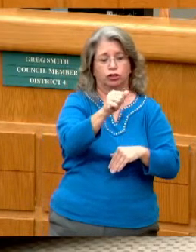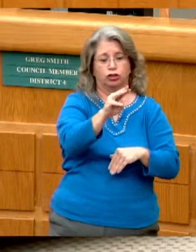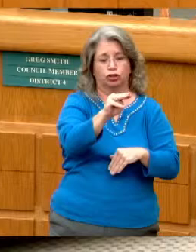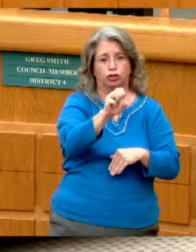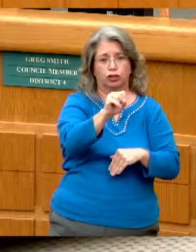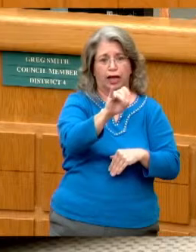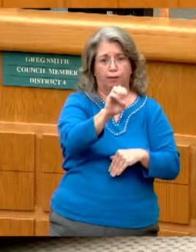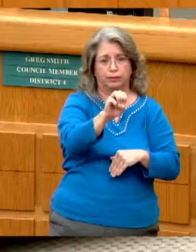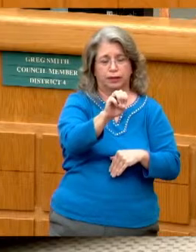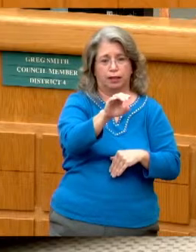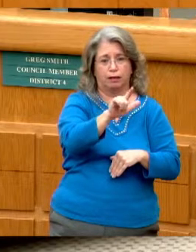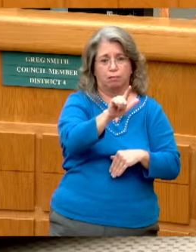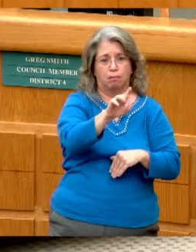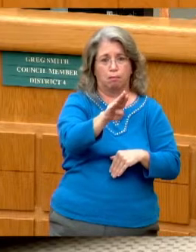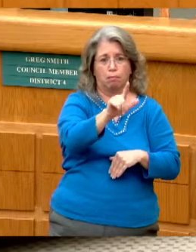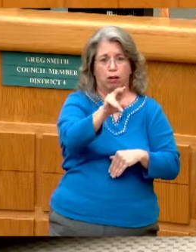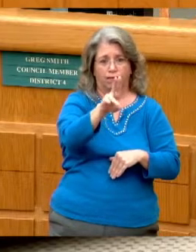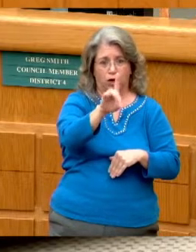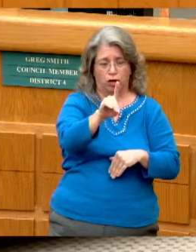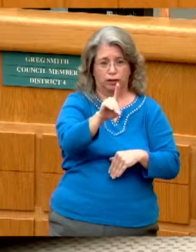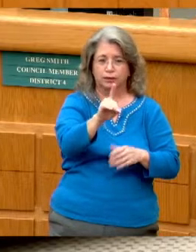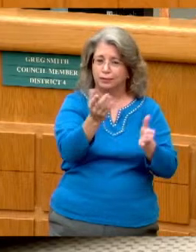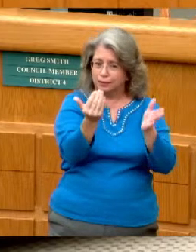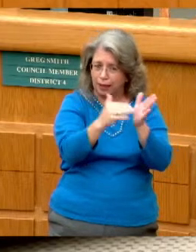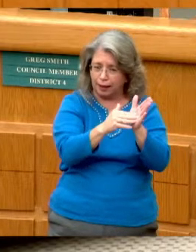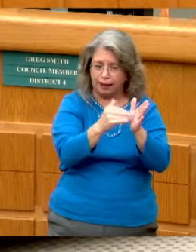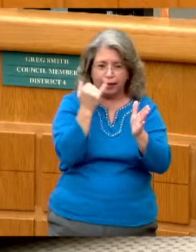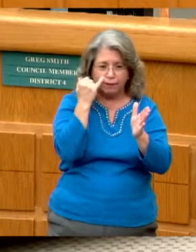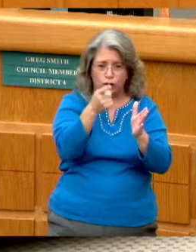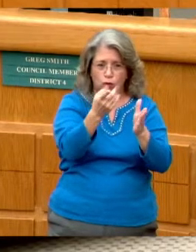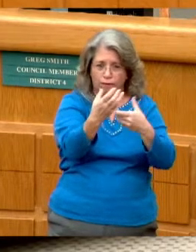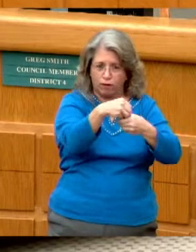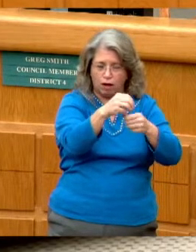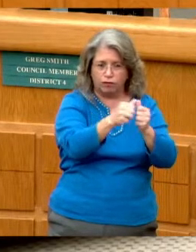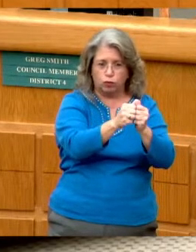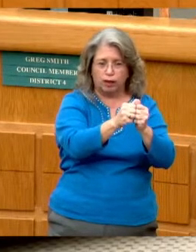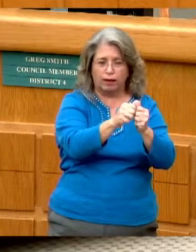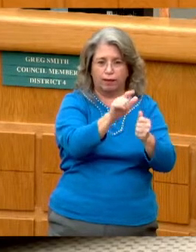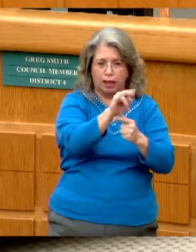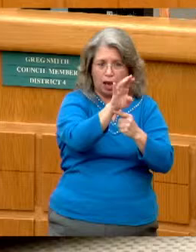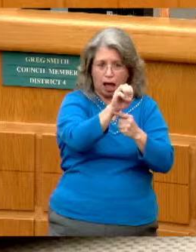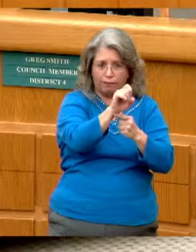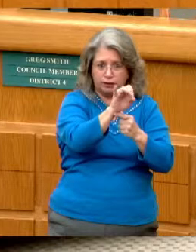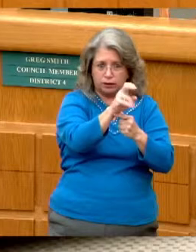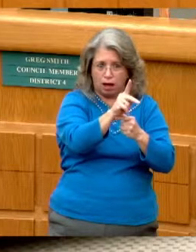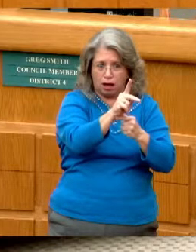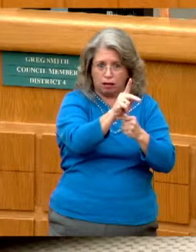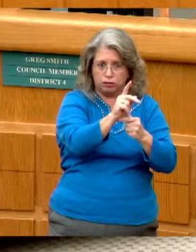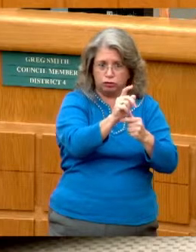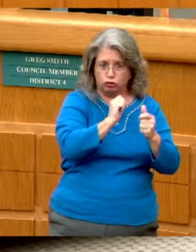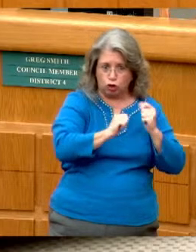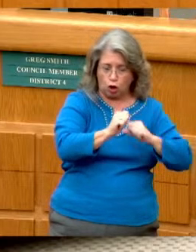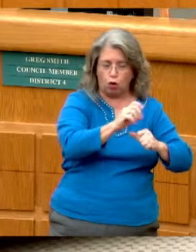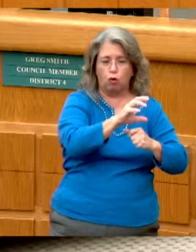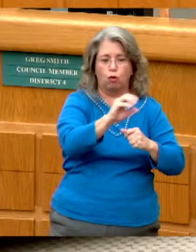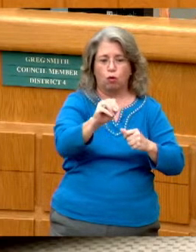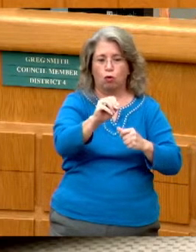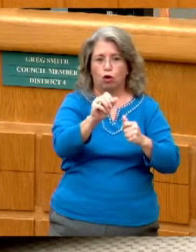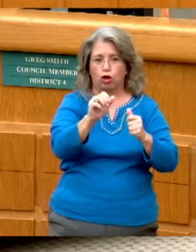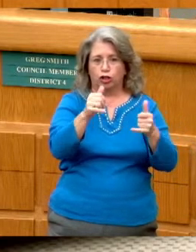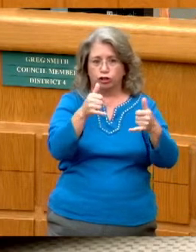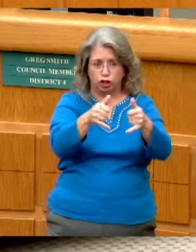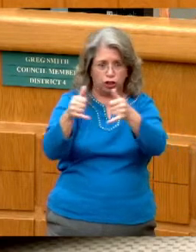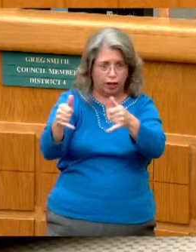that again. If you're a part of the Junior Livestock Show or the cheer competition, please use Terry Shamsey Boulevard only.